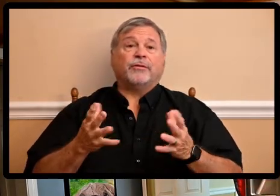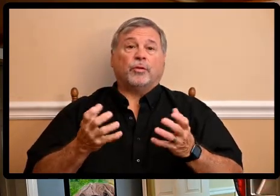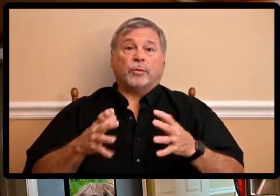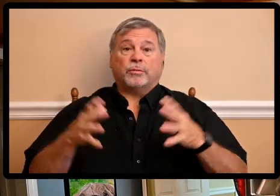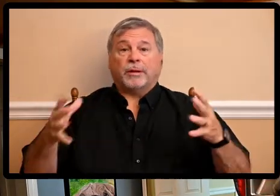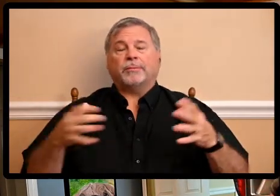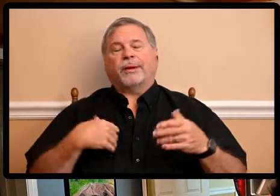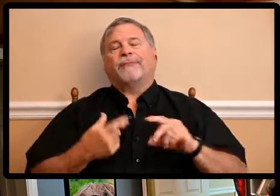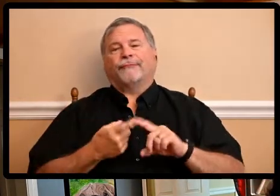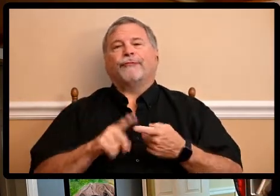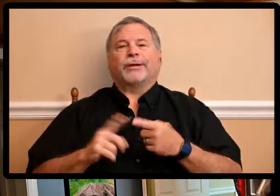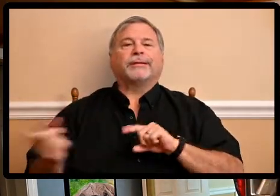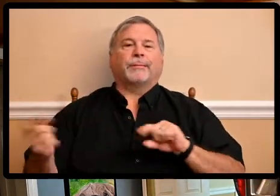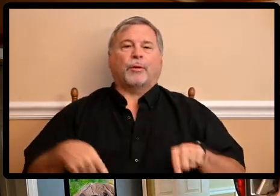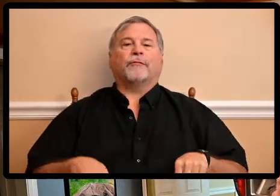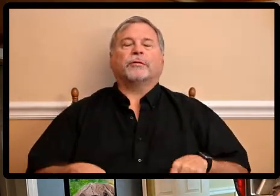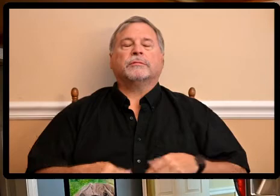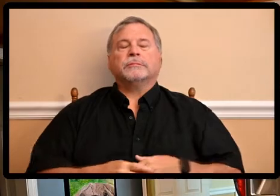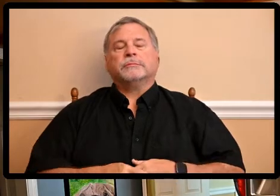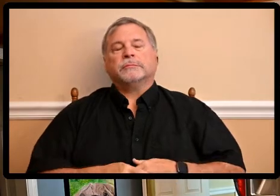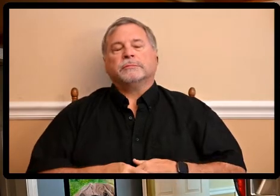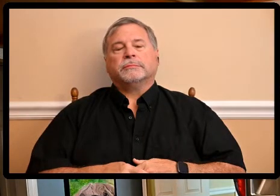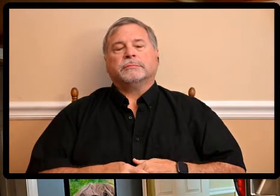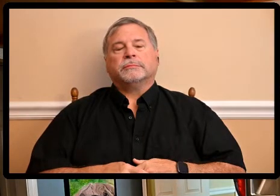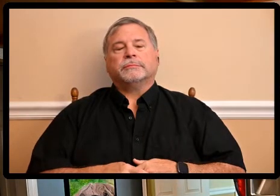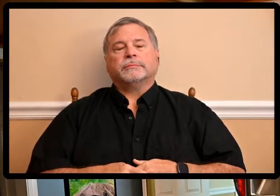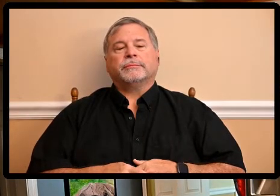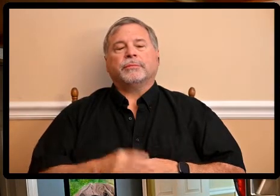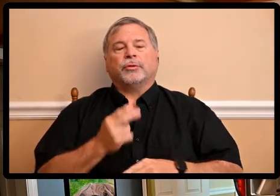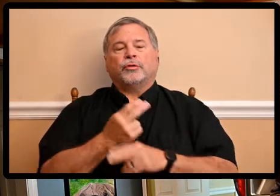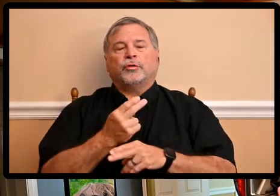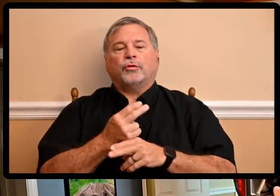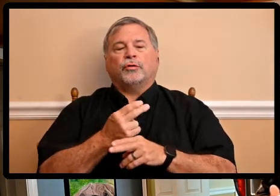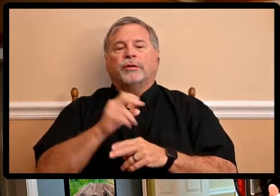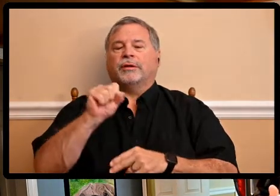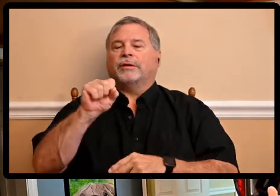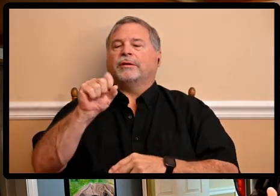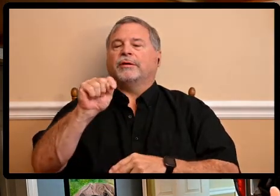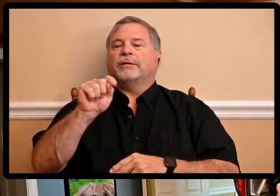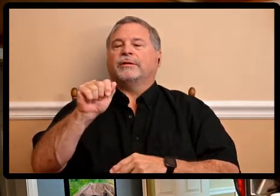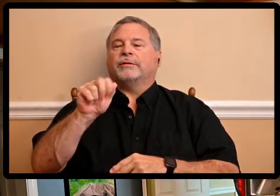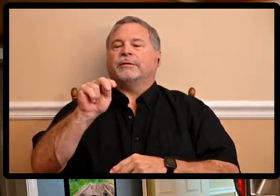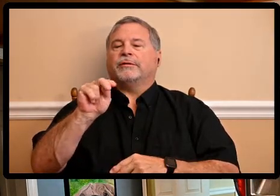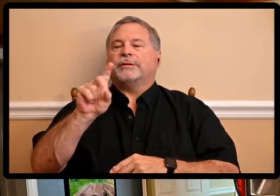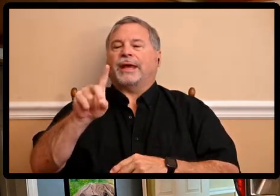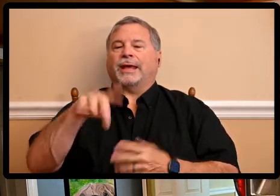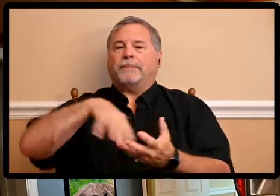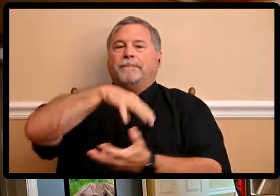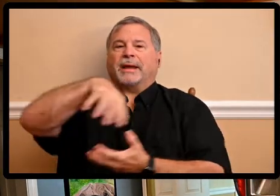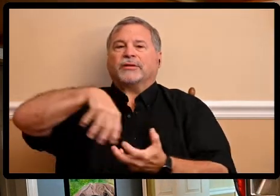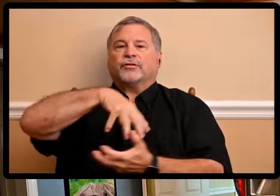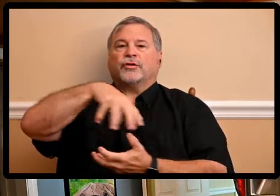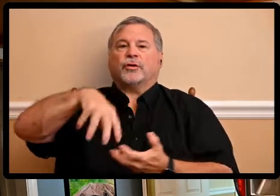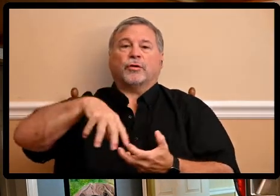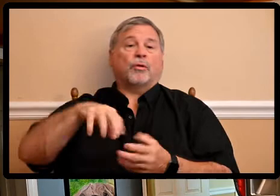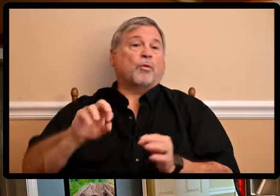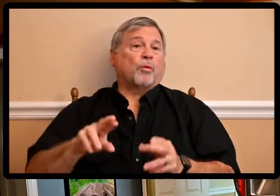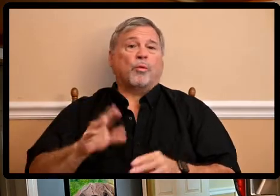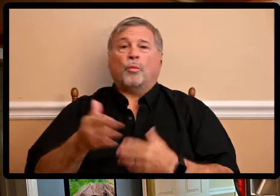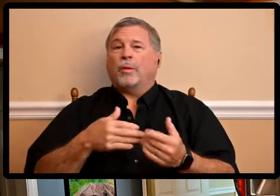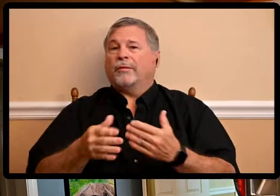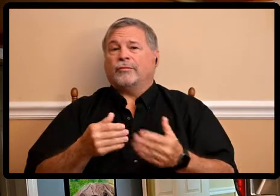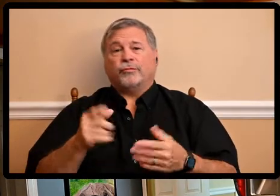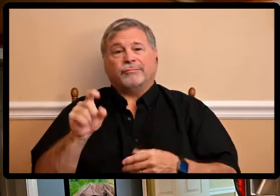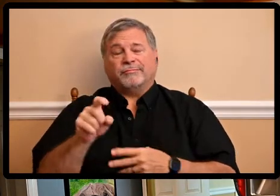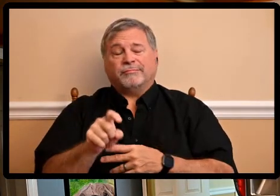friends over. To make this, we're going to use a stand mixer. Now you could use just a regular hand mixer, whatever you're doing, but this